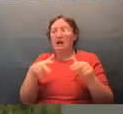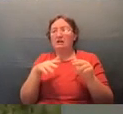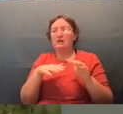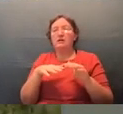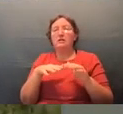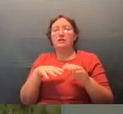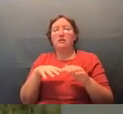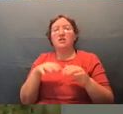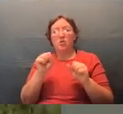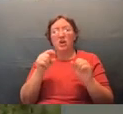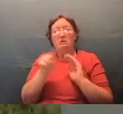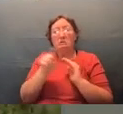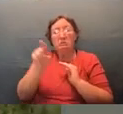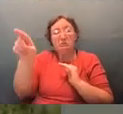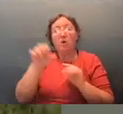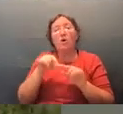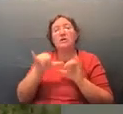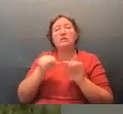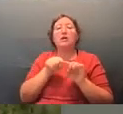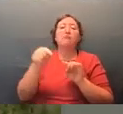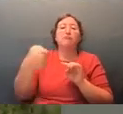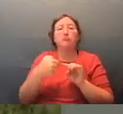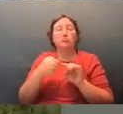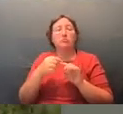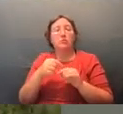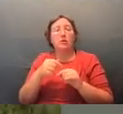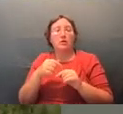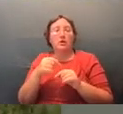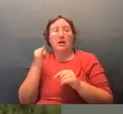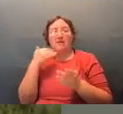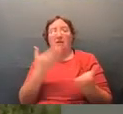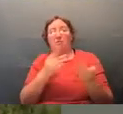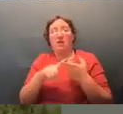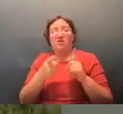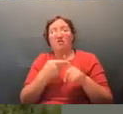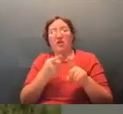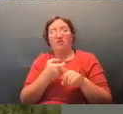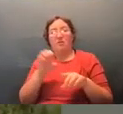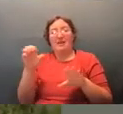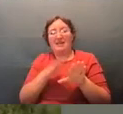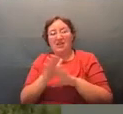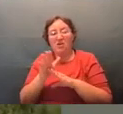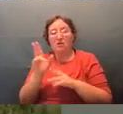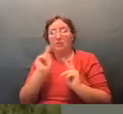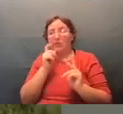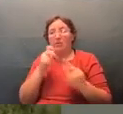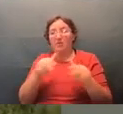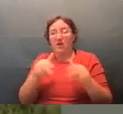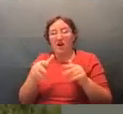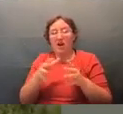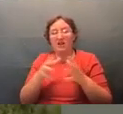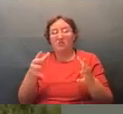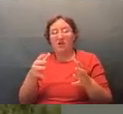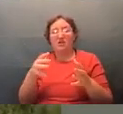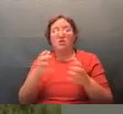go back pretty far, or you can stay pretty close. If I'm bringing friends out from the East Coast or people who haven't been hiking before and we want to